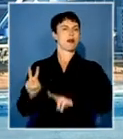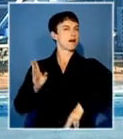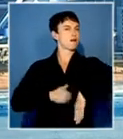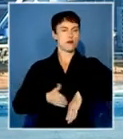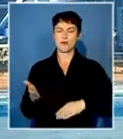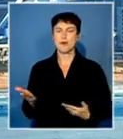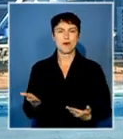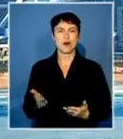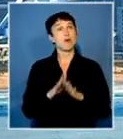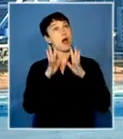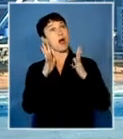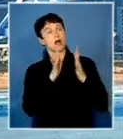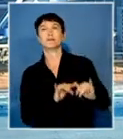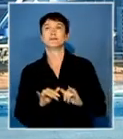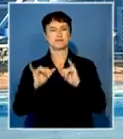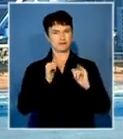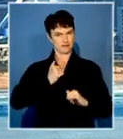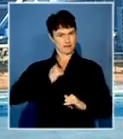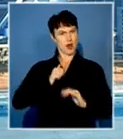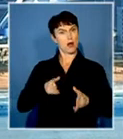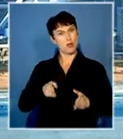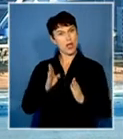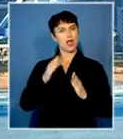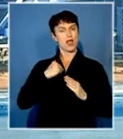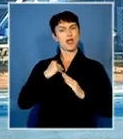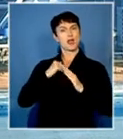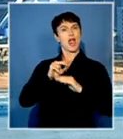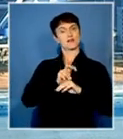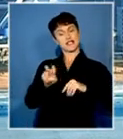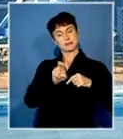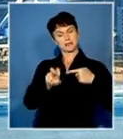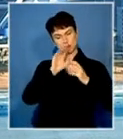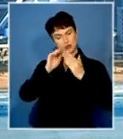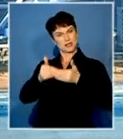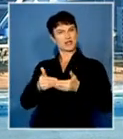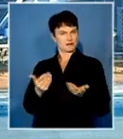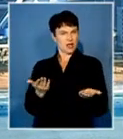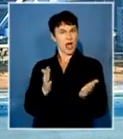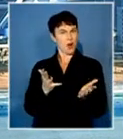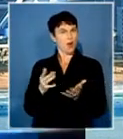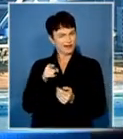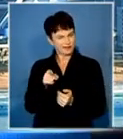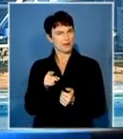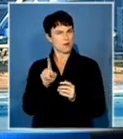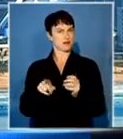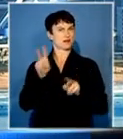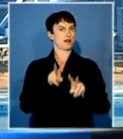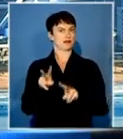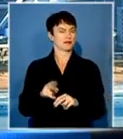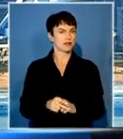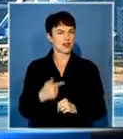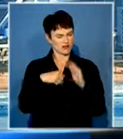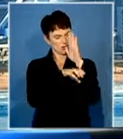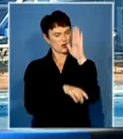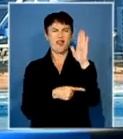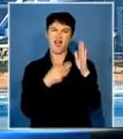more universally applicable our investment protection regime, but that the Constitution of this country provides a very solid and